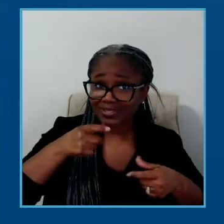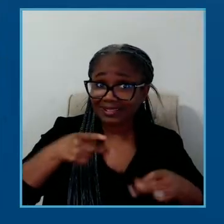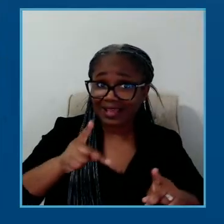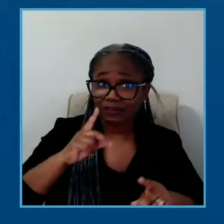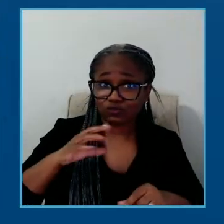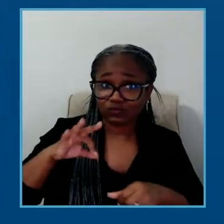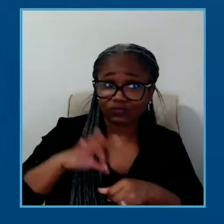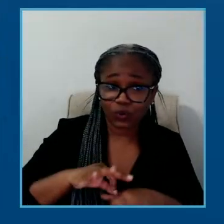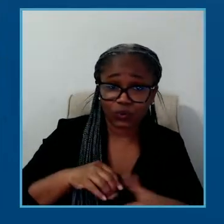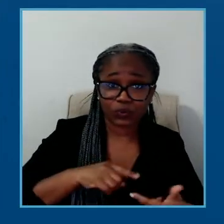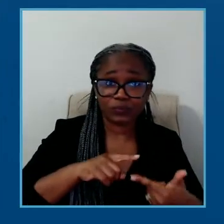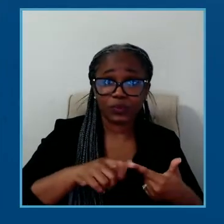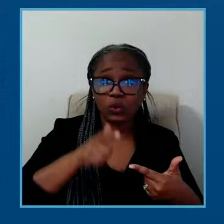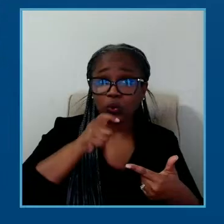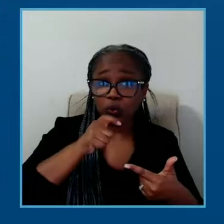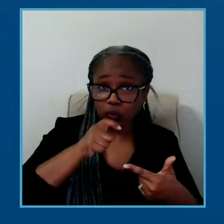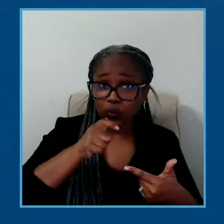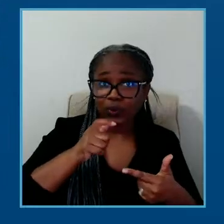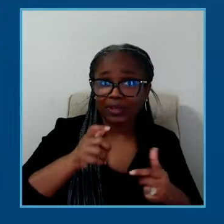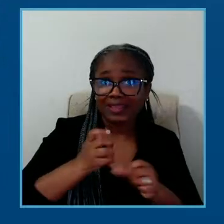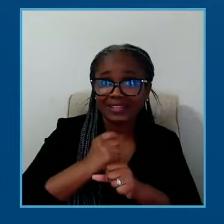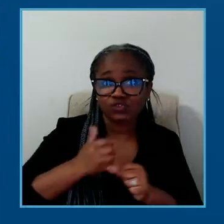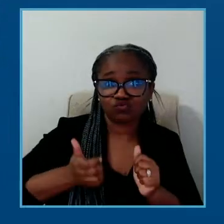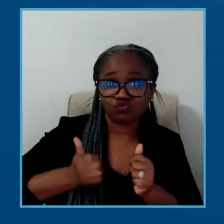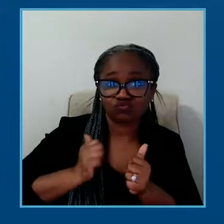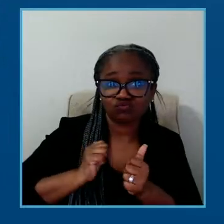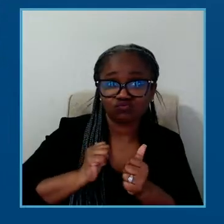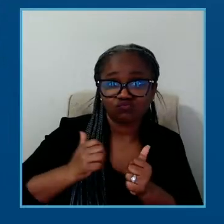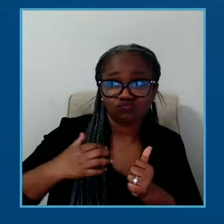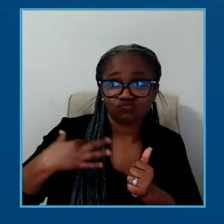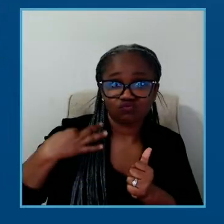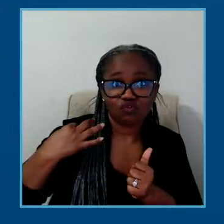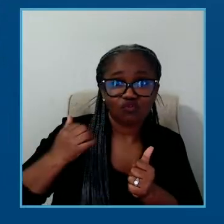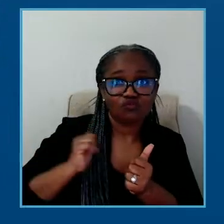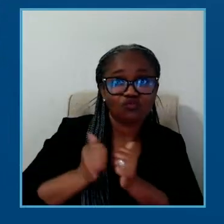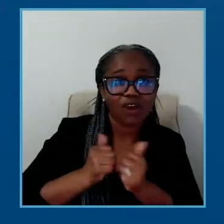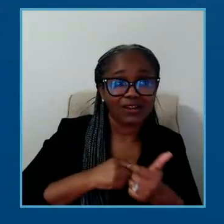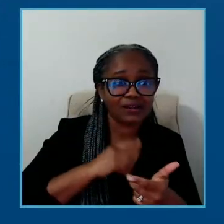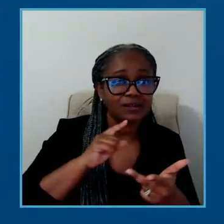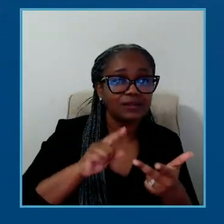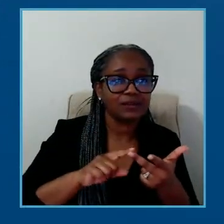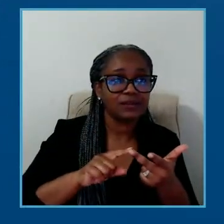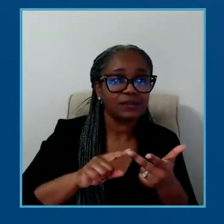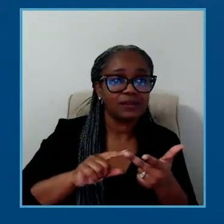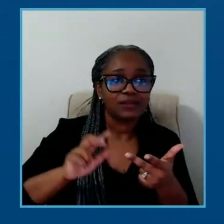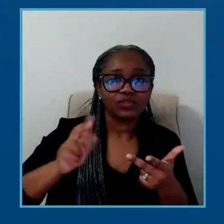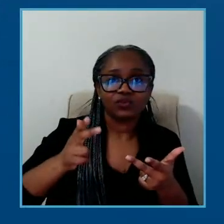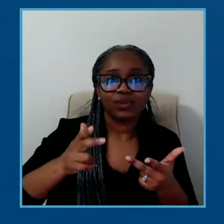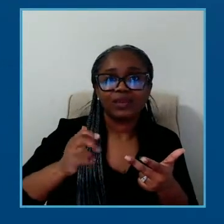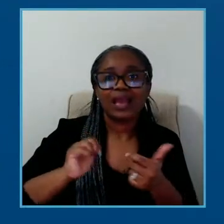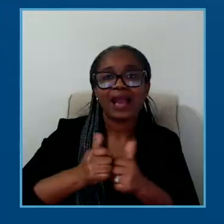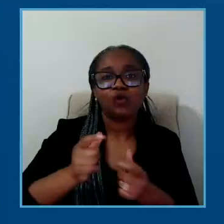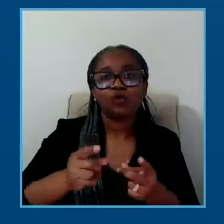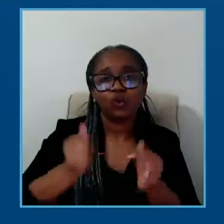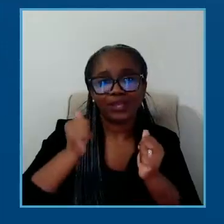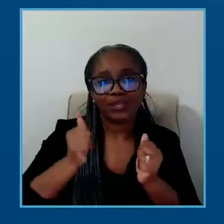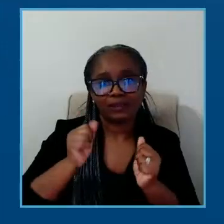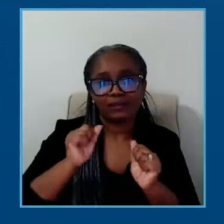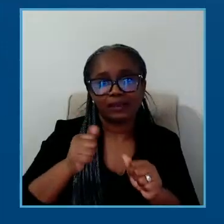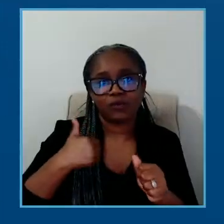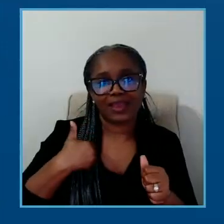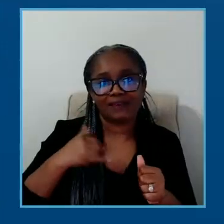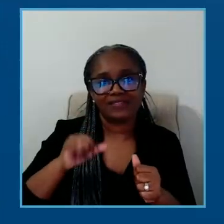3, how quickly would we have this vote by mail amongst those candidates